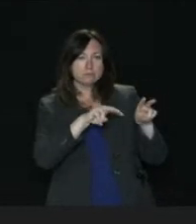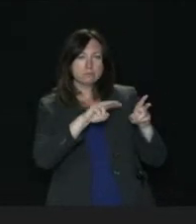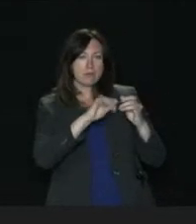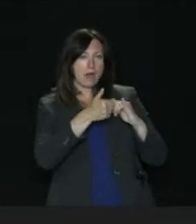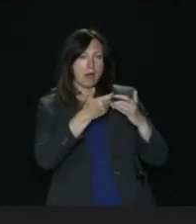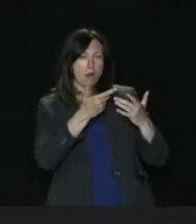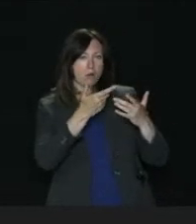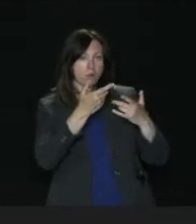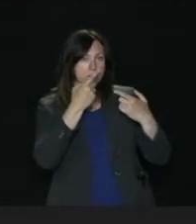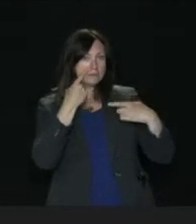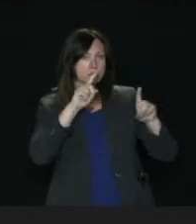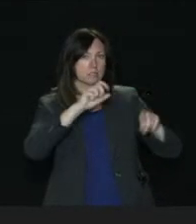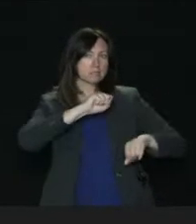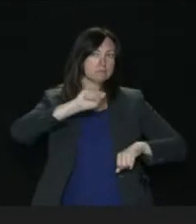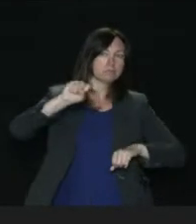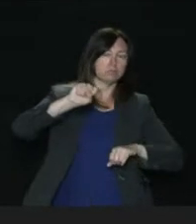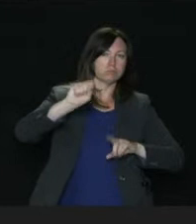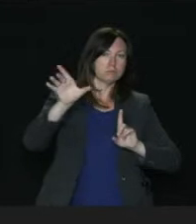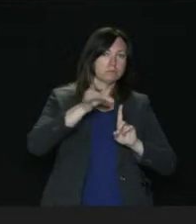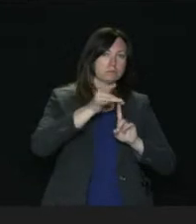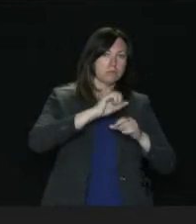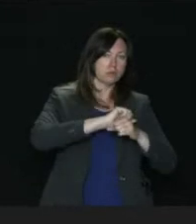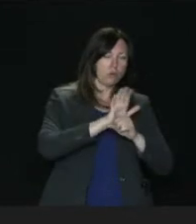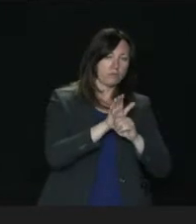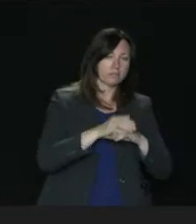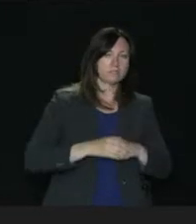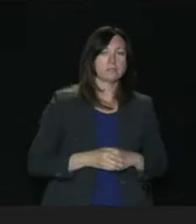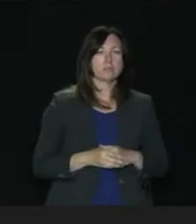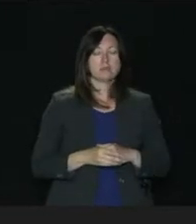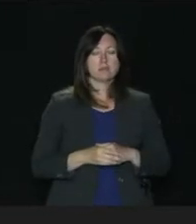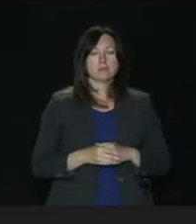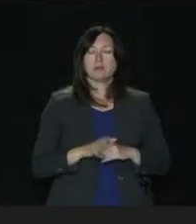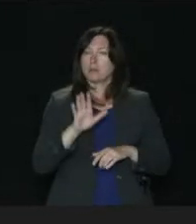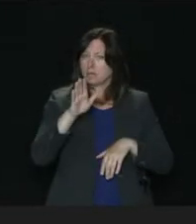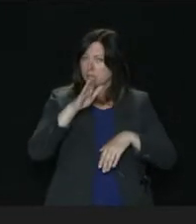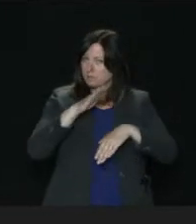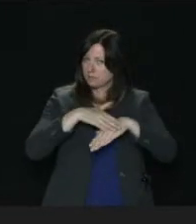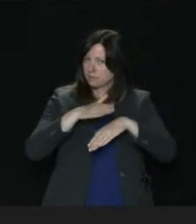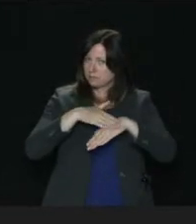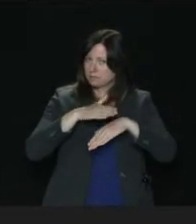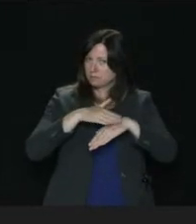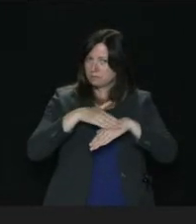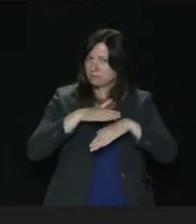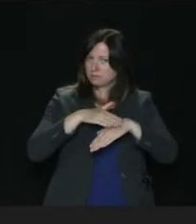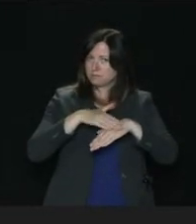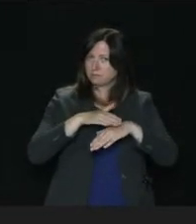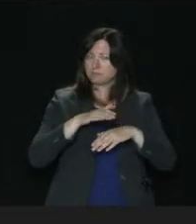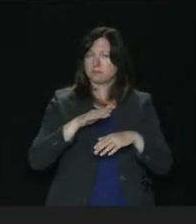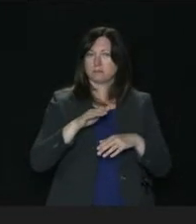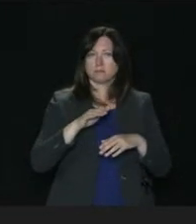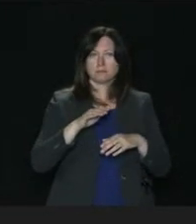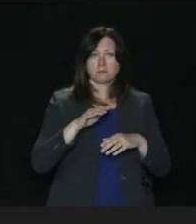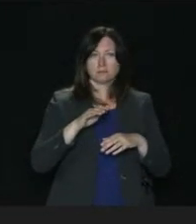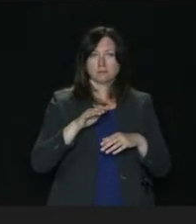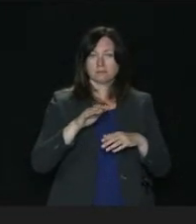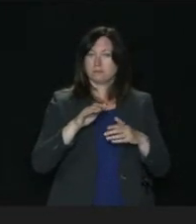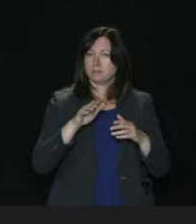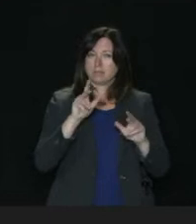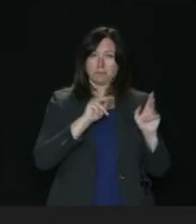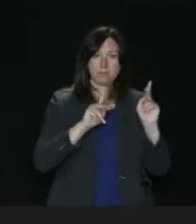effectiveness. But I have to preface this by saying that people haven't studied every single